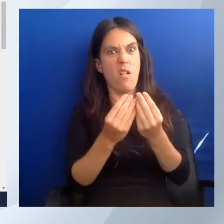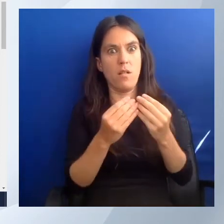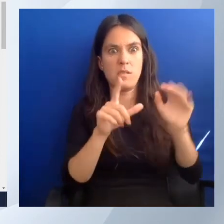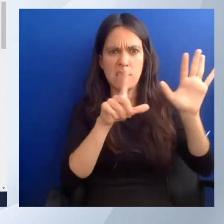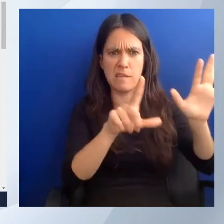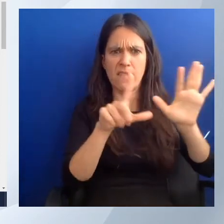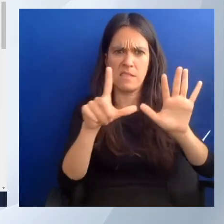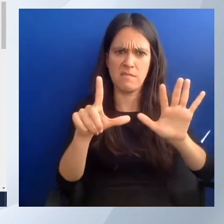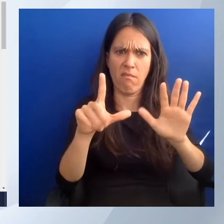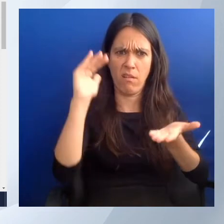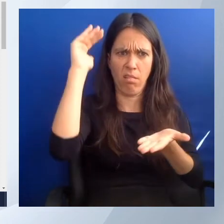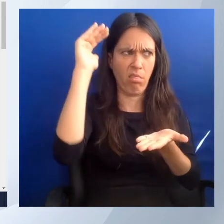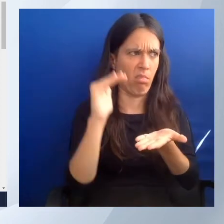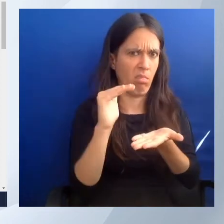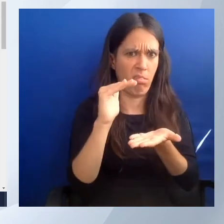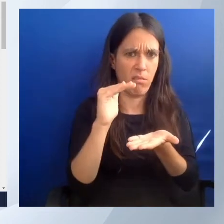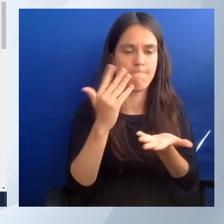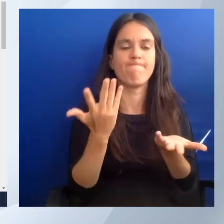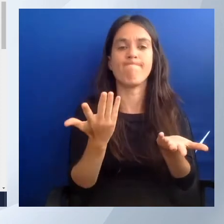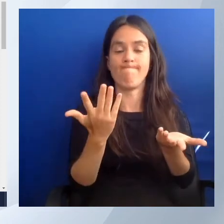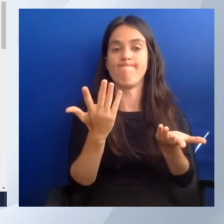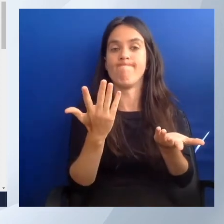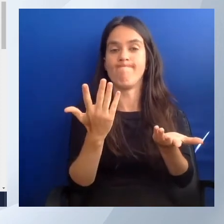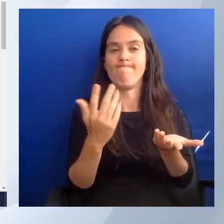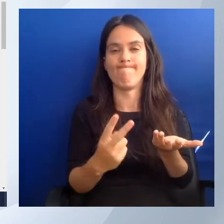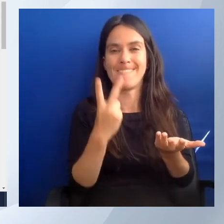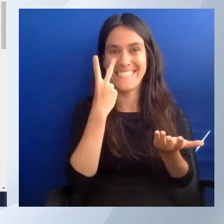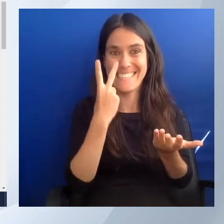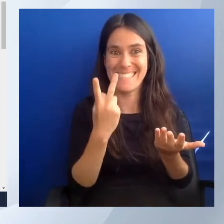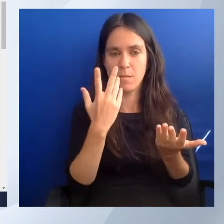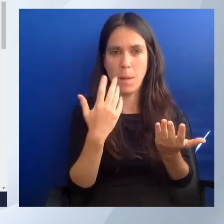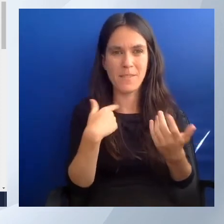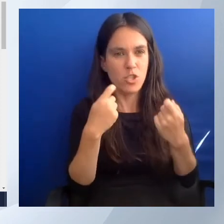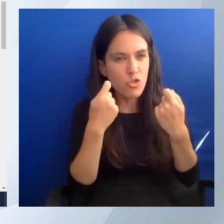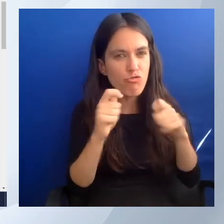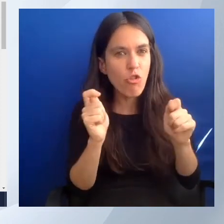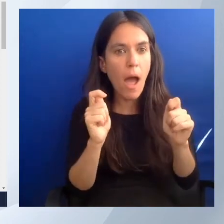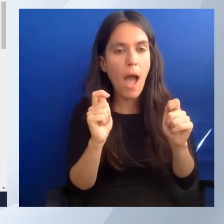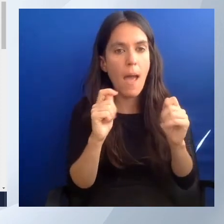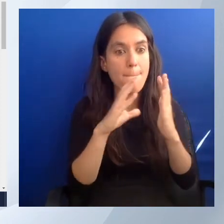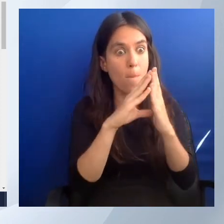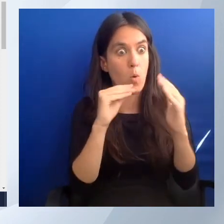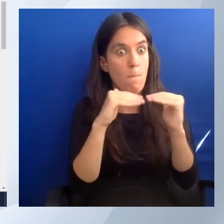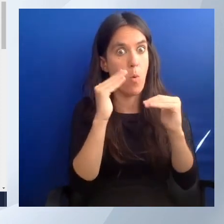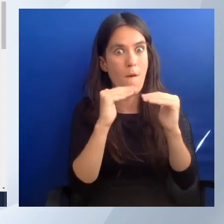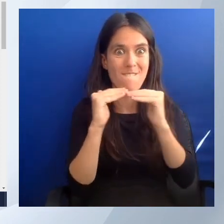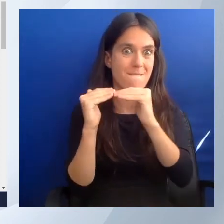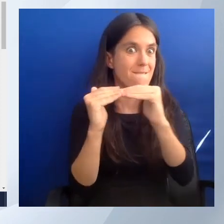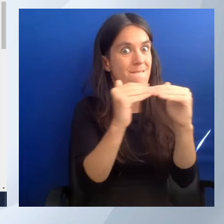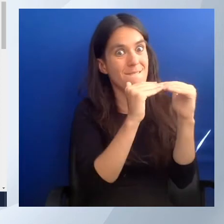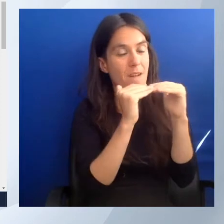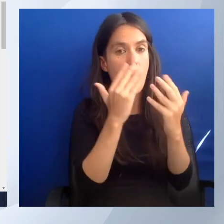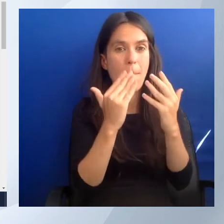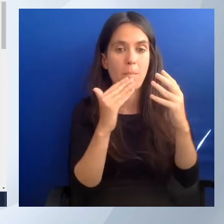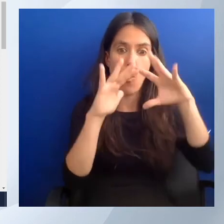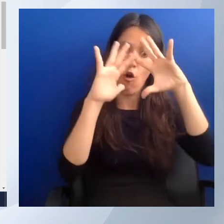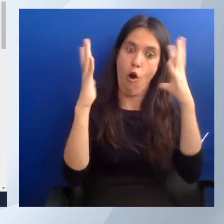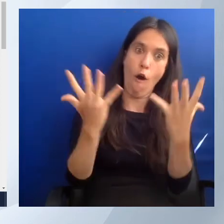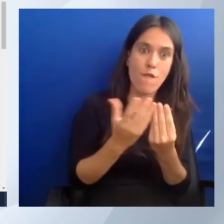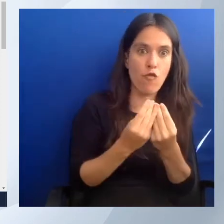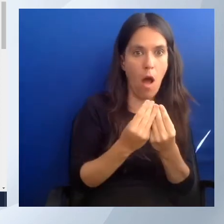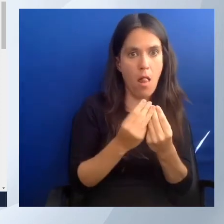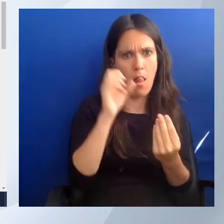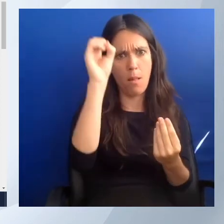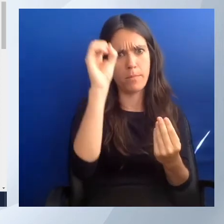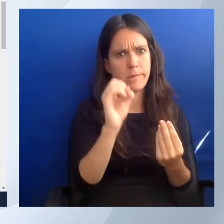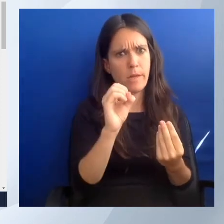And that's one of the trade-offs that you're going to run into. If you try to make your model more fair, the overall performance is going to suffer a little bit from